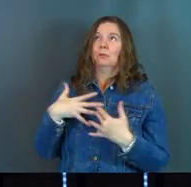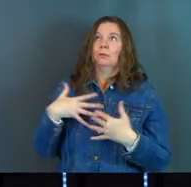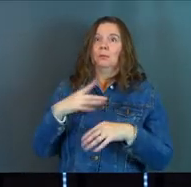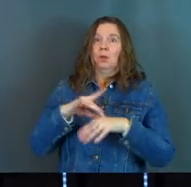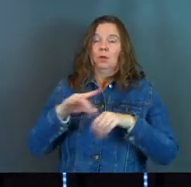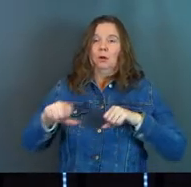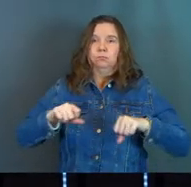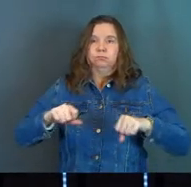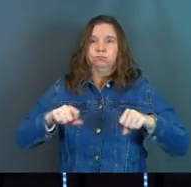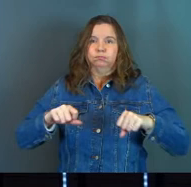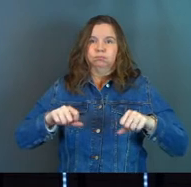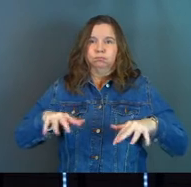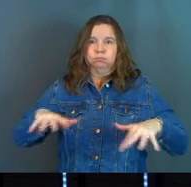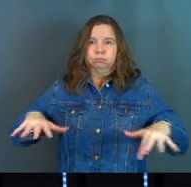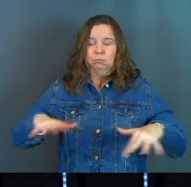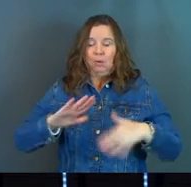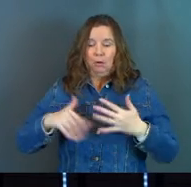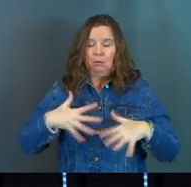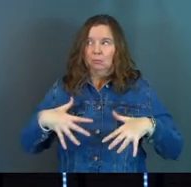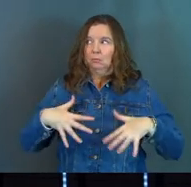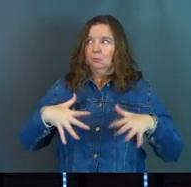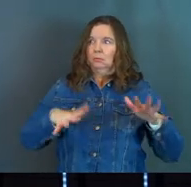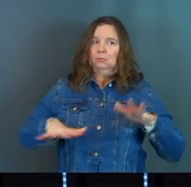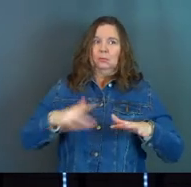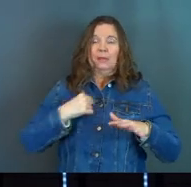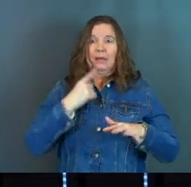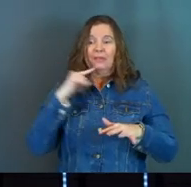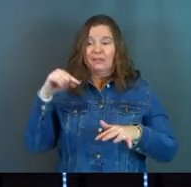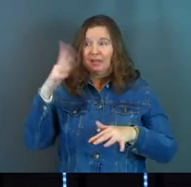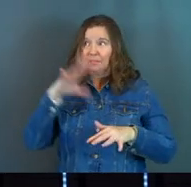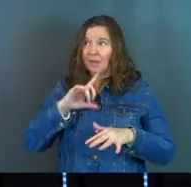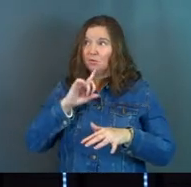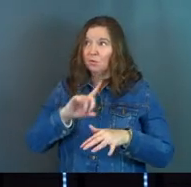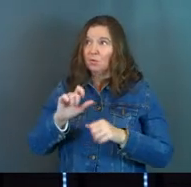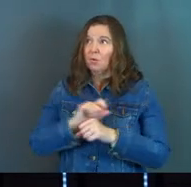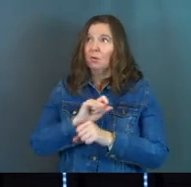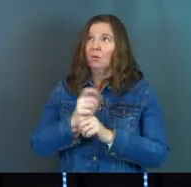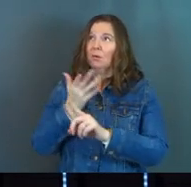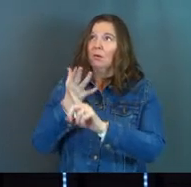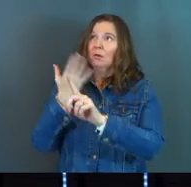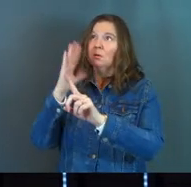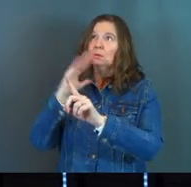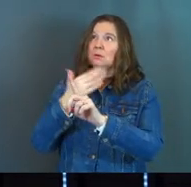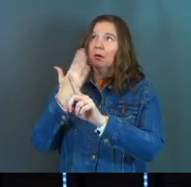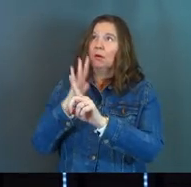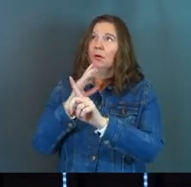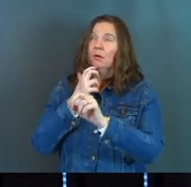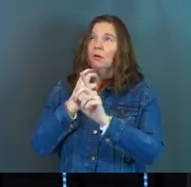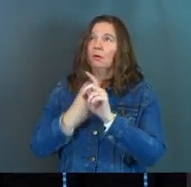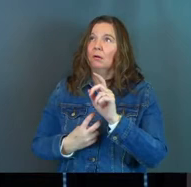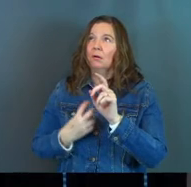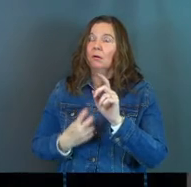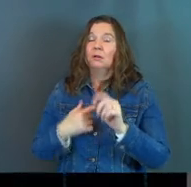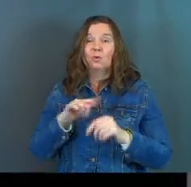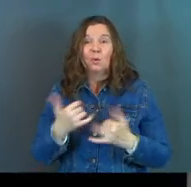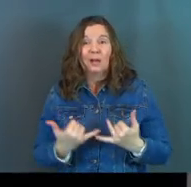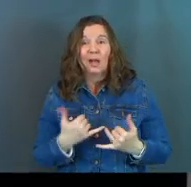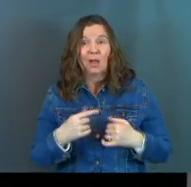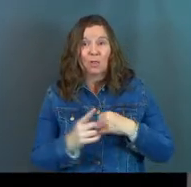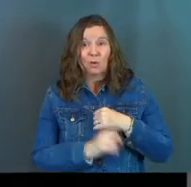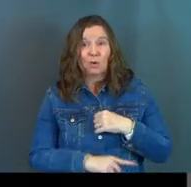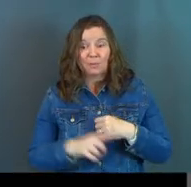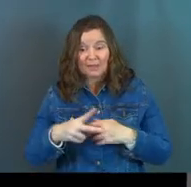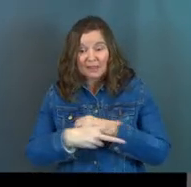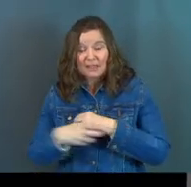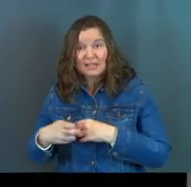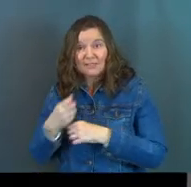terrified by the earthquake that happened and all that had happened. And they said, this man truly was the Son of God. So not only is the criminal,